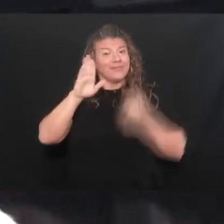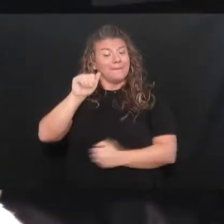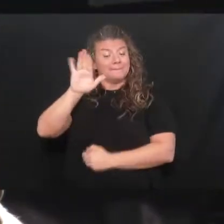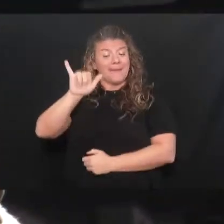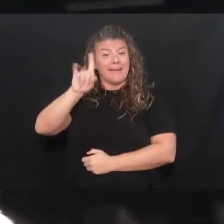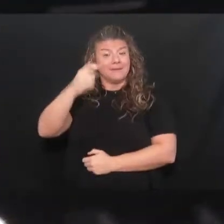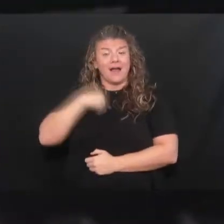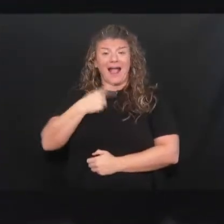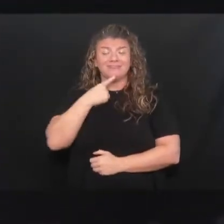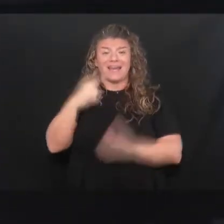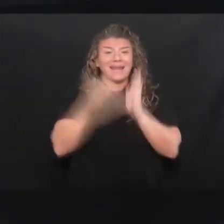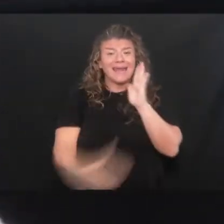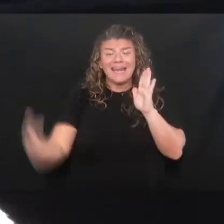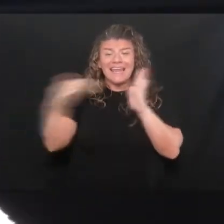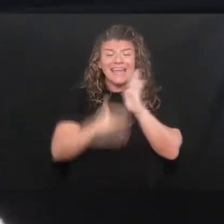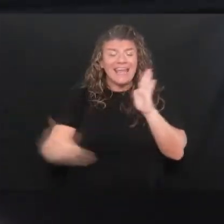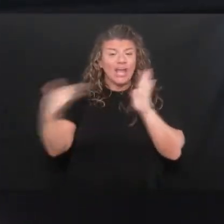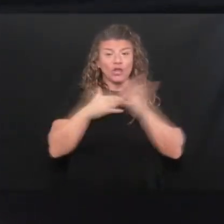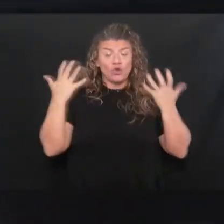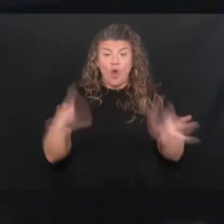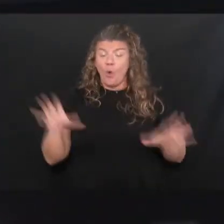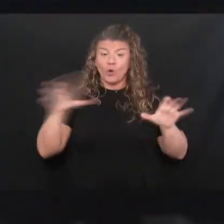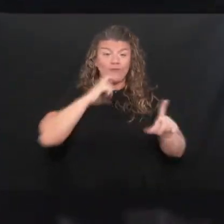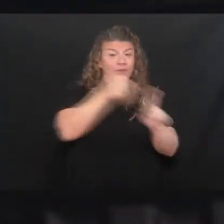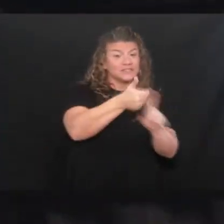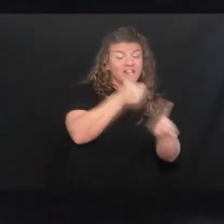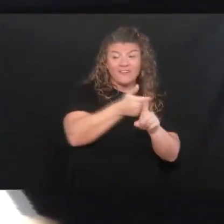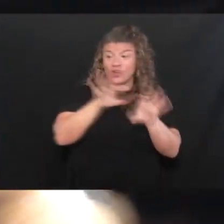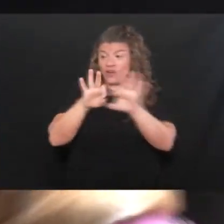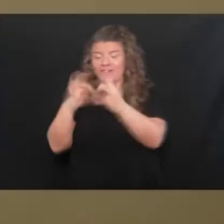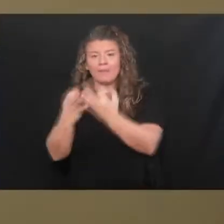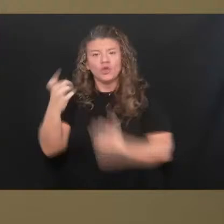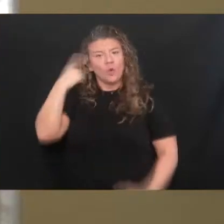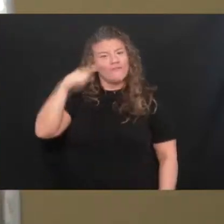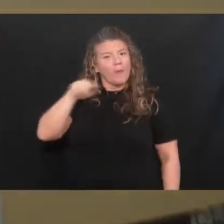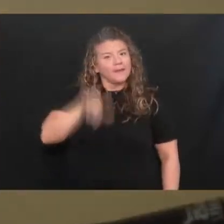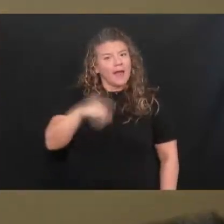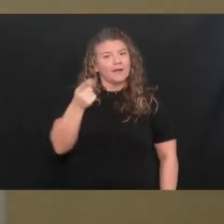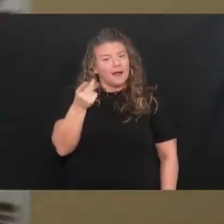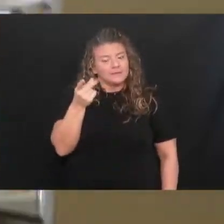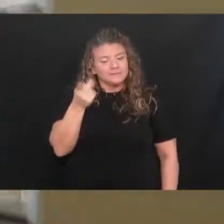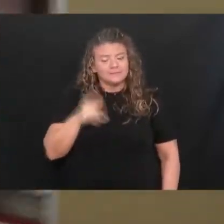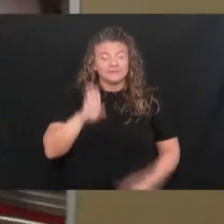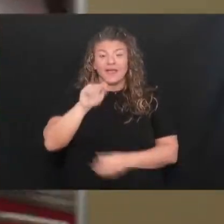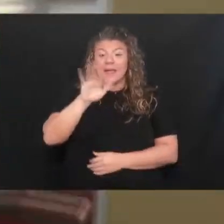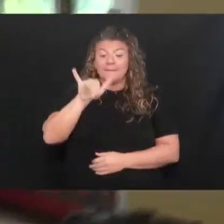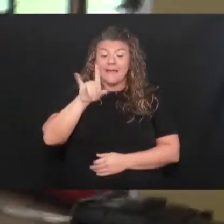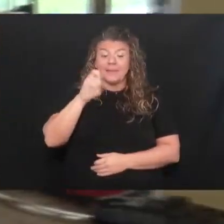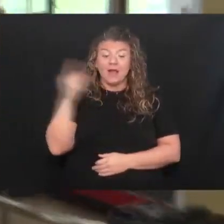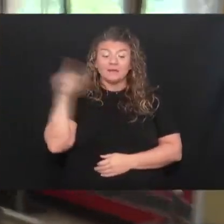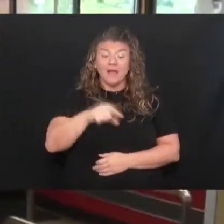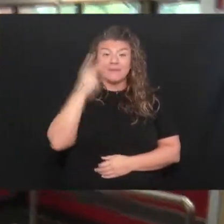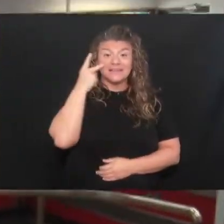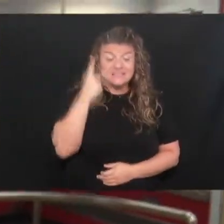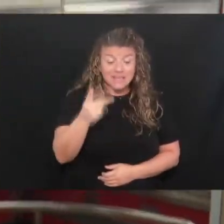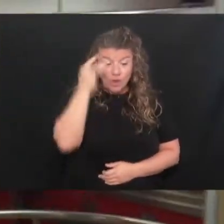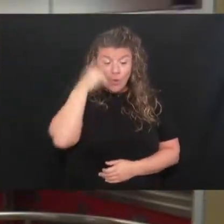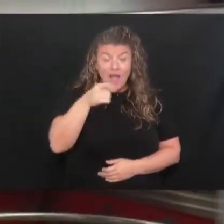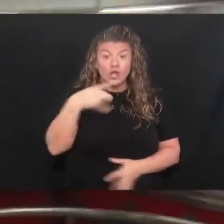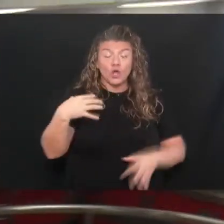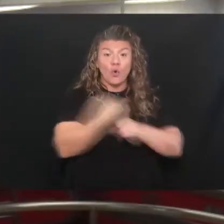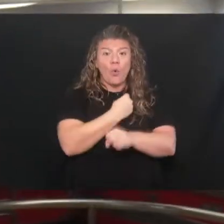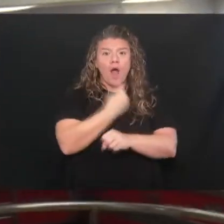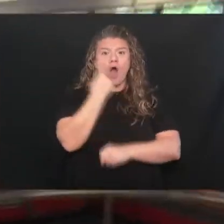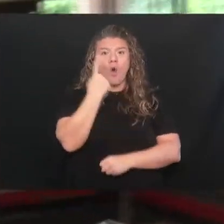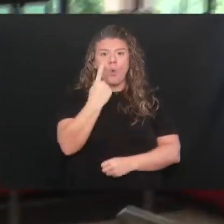said over and over, if you don't want to do it for yourself, you don't want to do it for your family, do it for Baby Dog. Baby Dog's coming to see you because you just won one of the